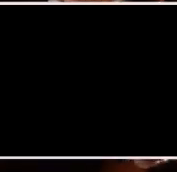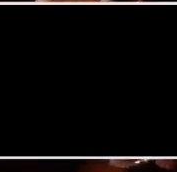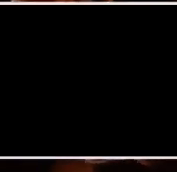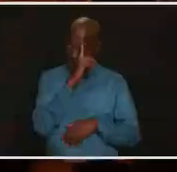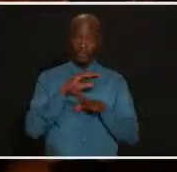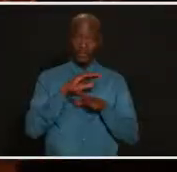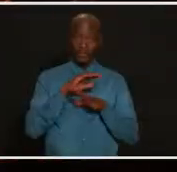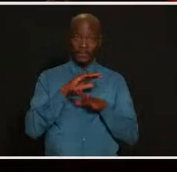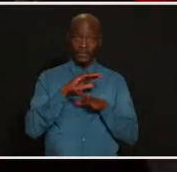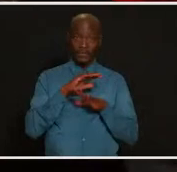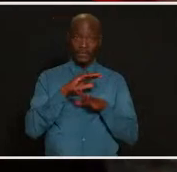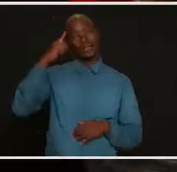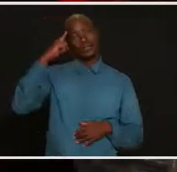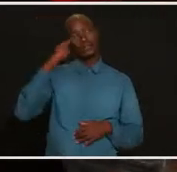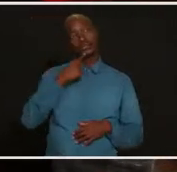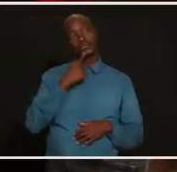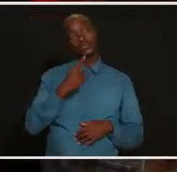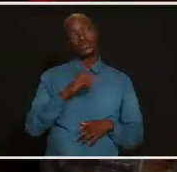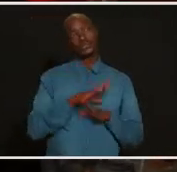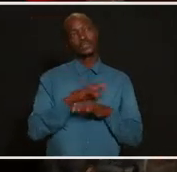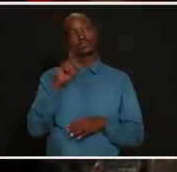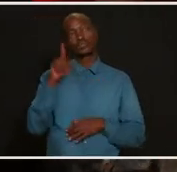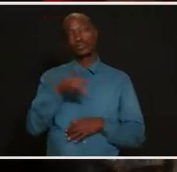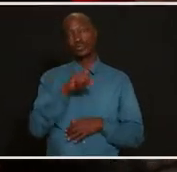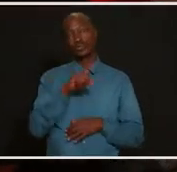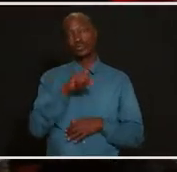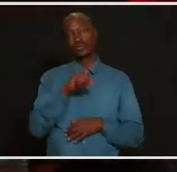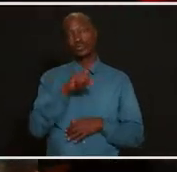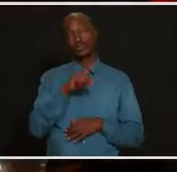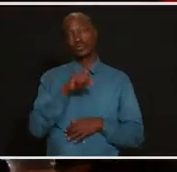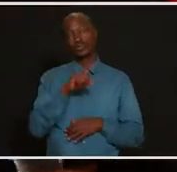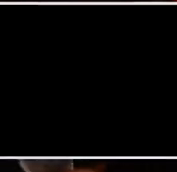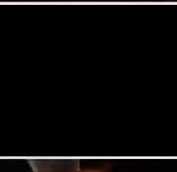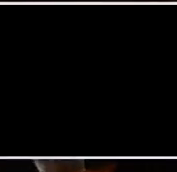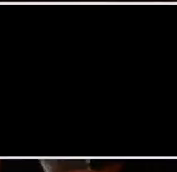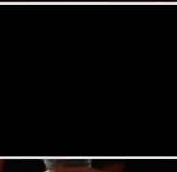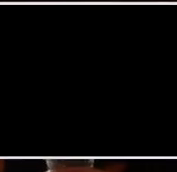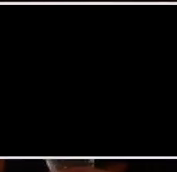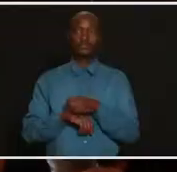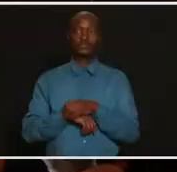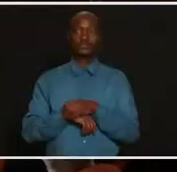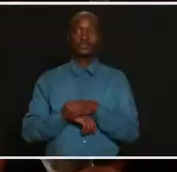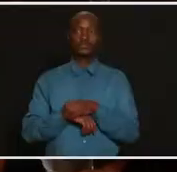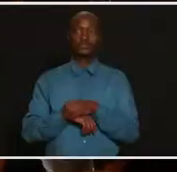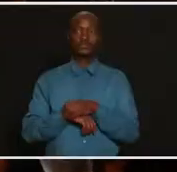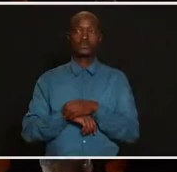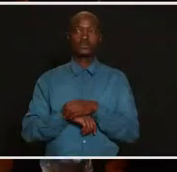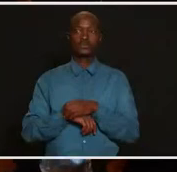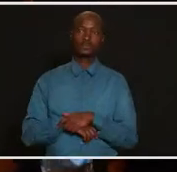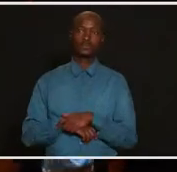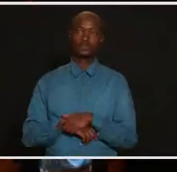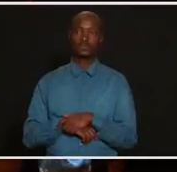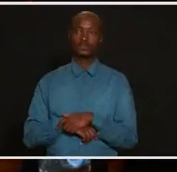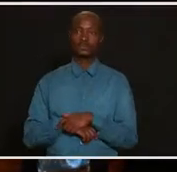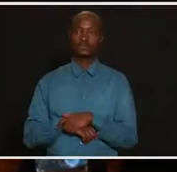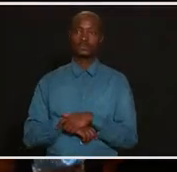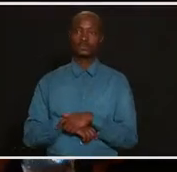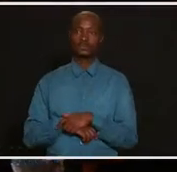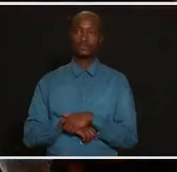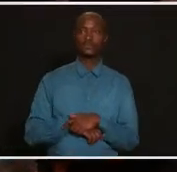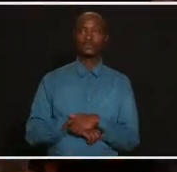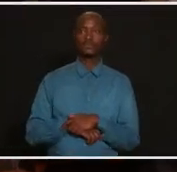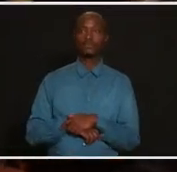because I thought you said it will be wrong not to support so I wanted you to to clarify thank you very much